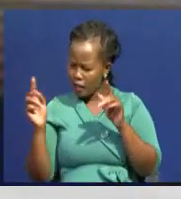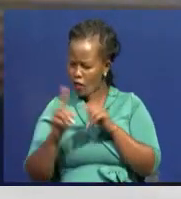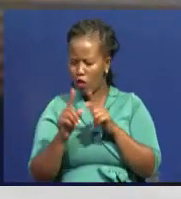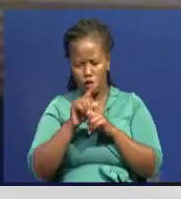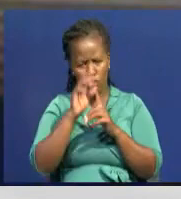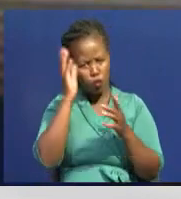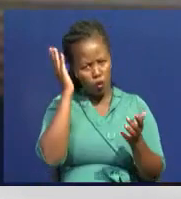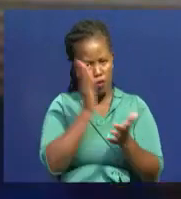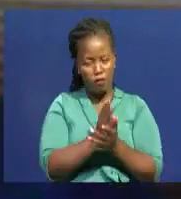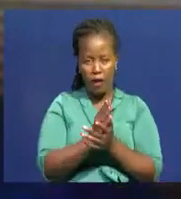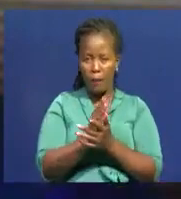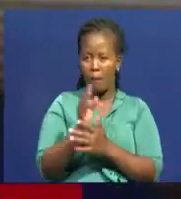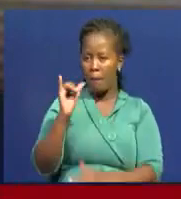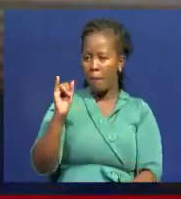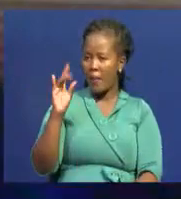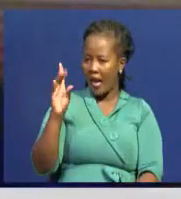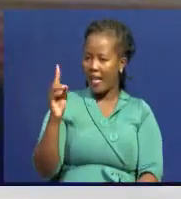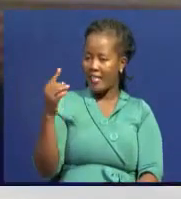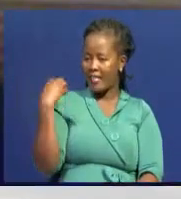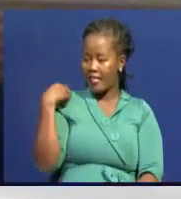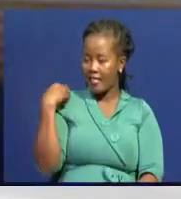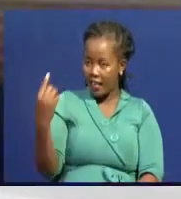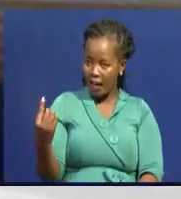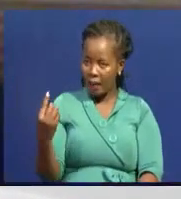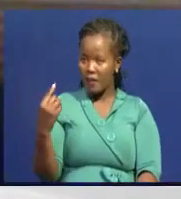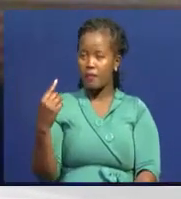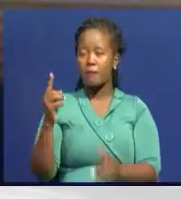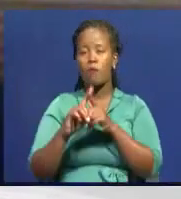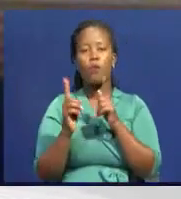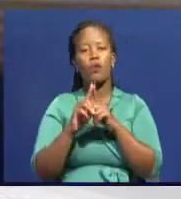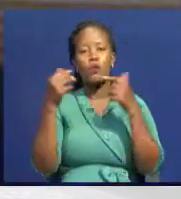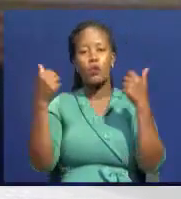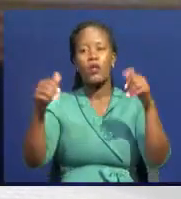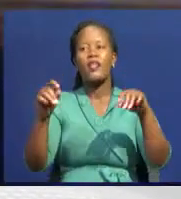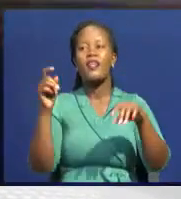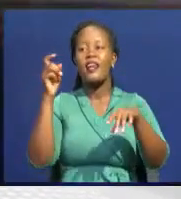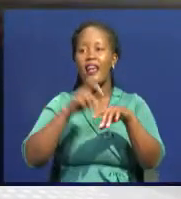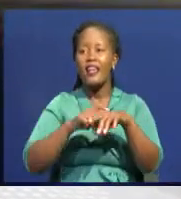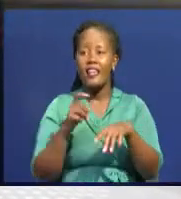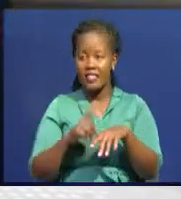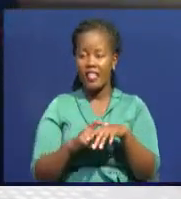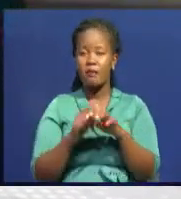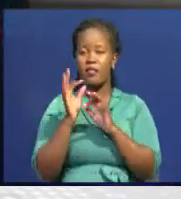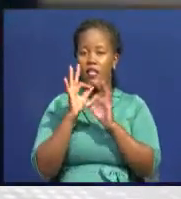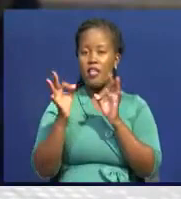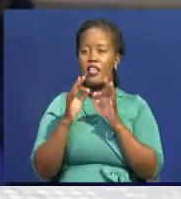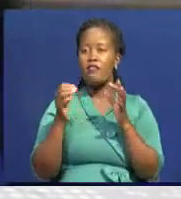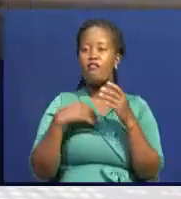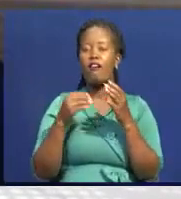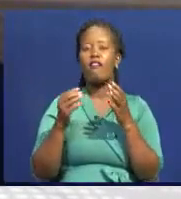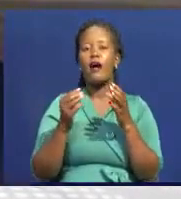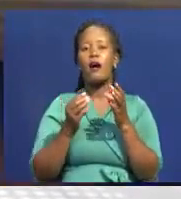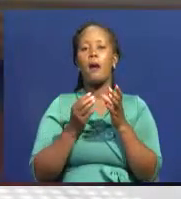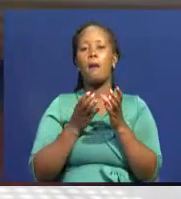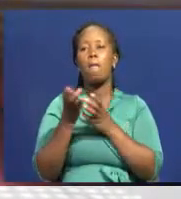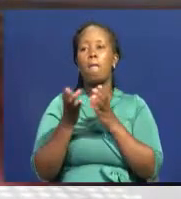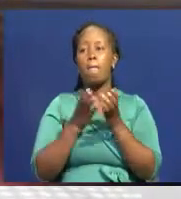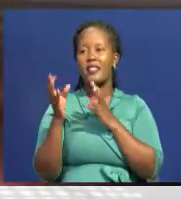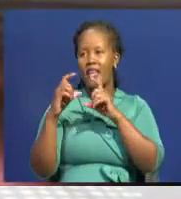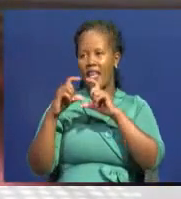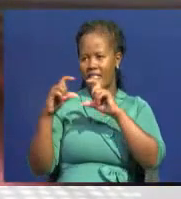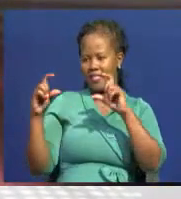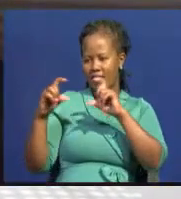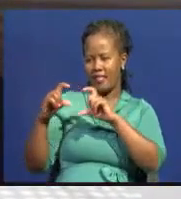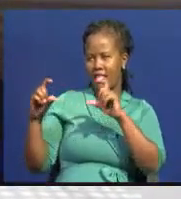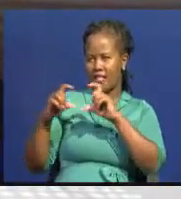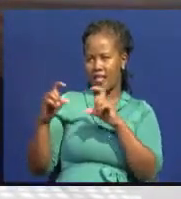their ID number. And by the way, whenever they walk around, if they have a business card, for example, the business card